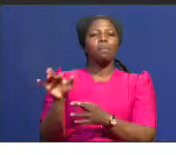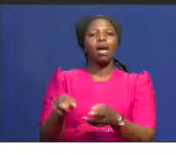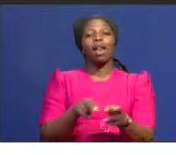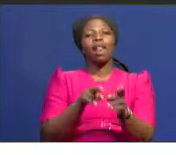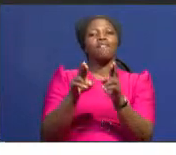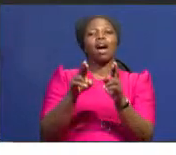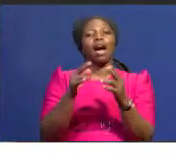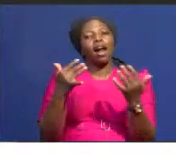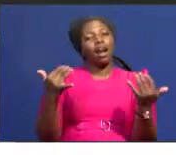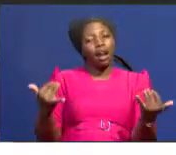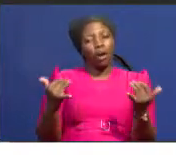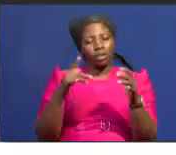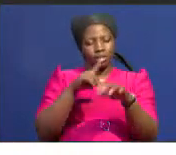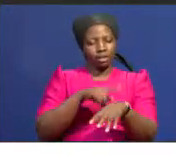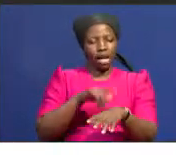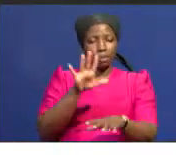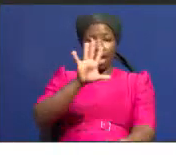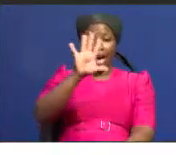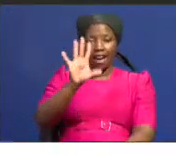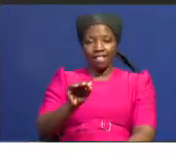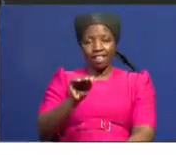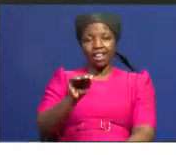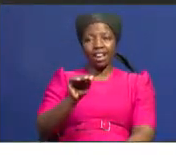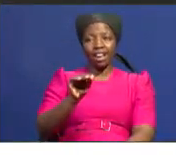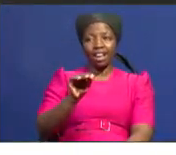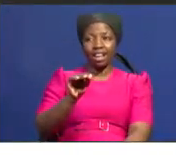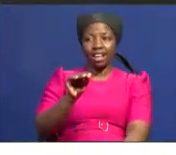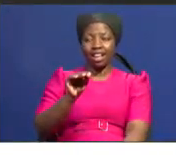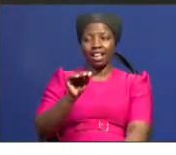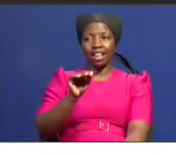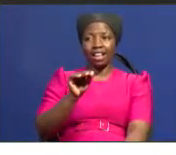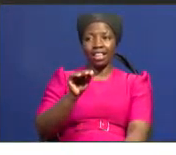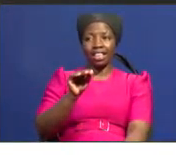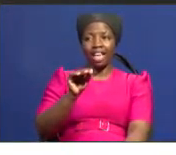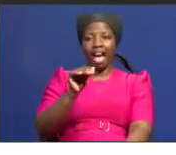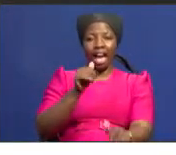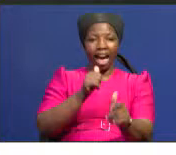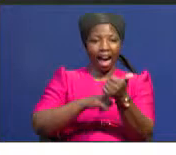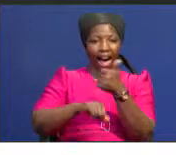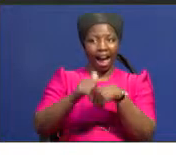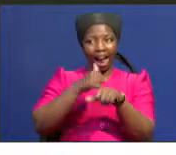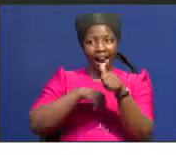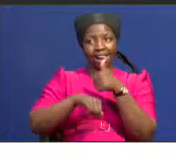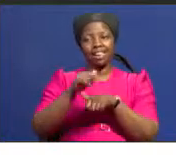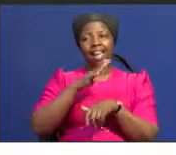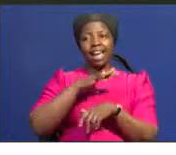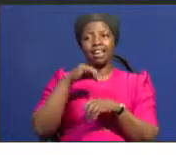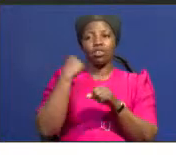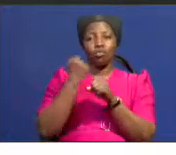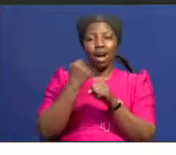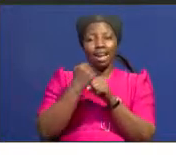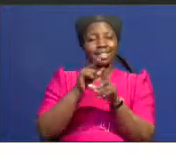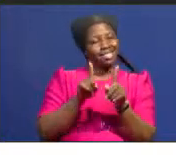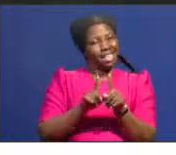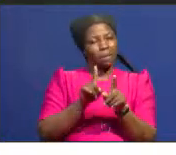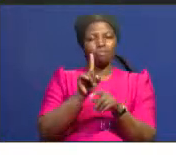Africa took its destiny in its own hands and worked as one